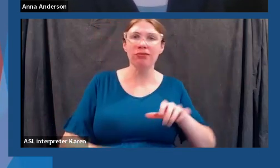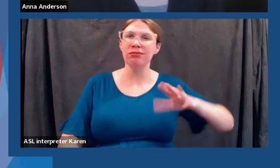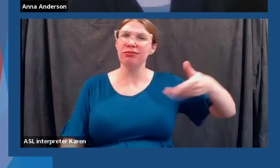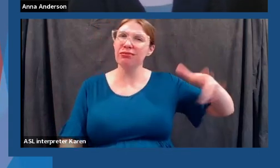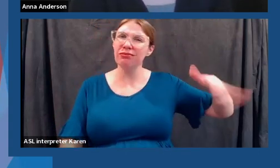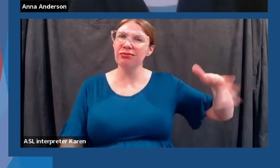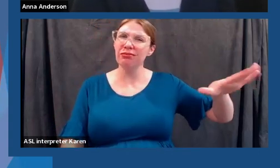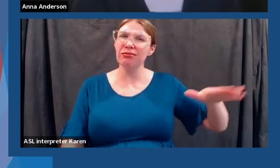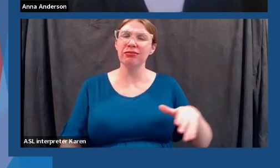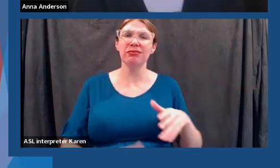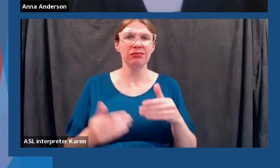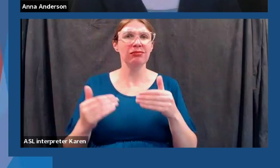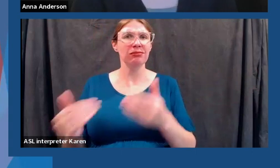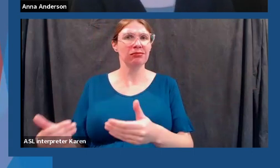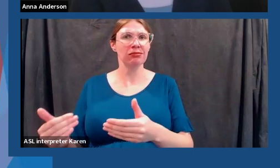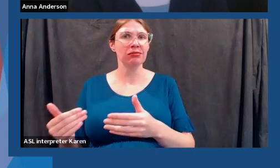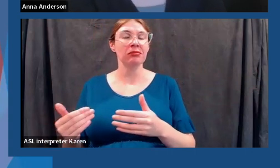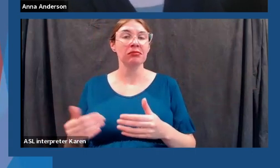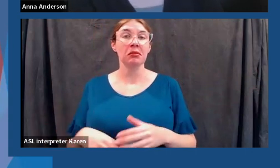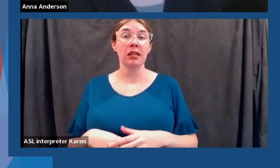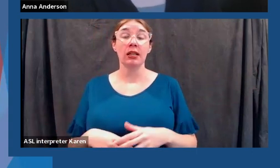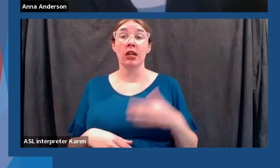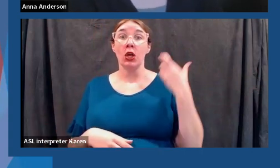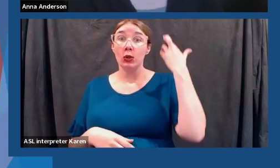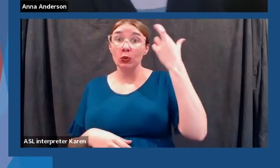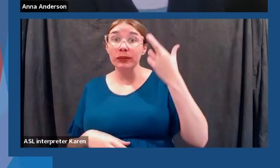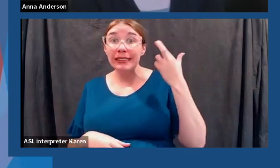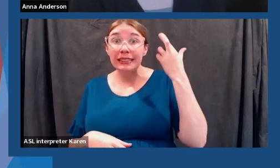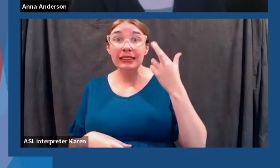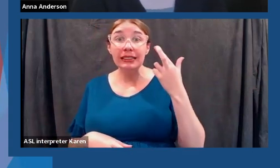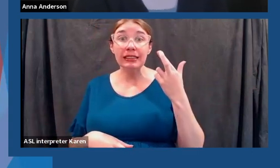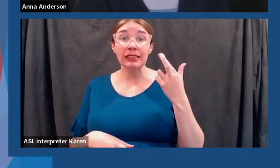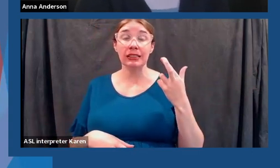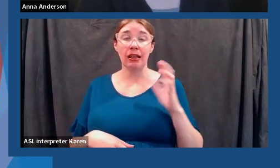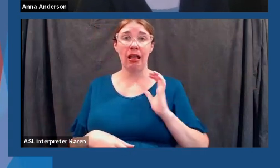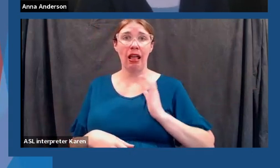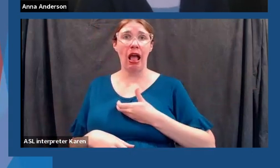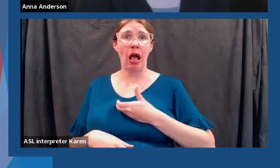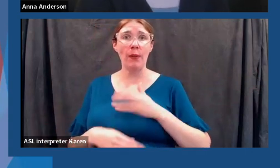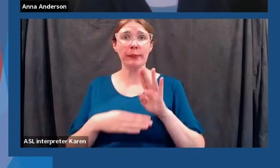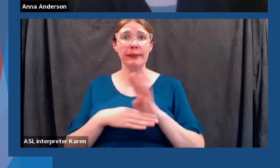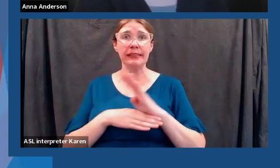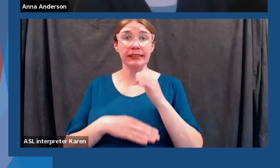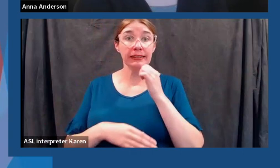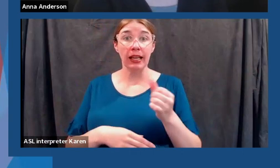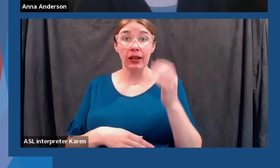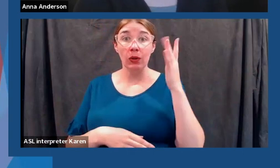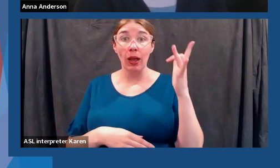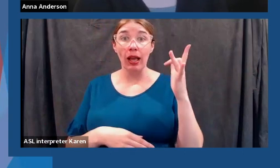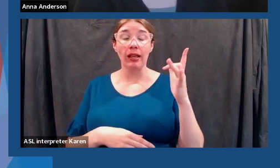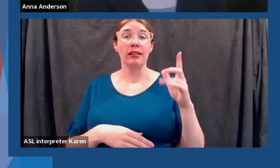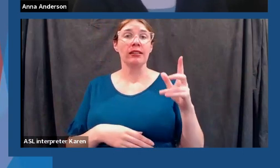our business is because the only way somebody has their rights removed is by a